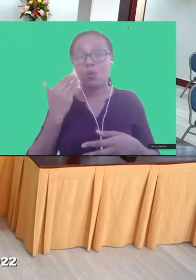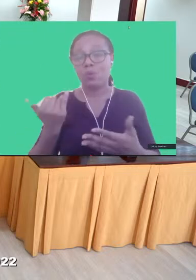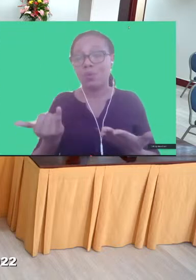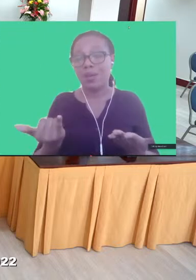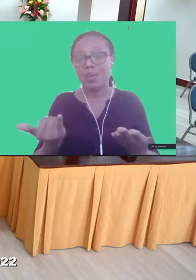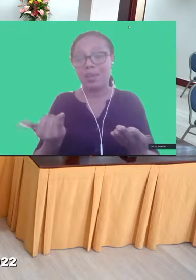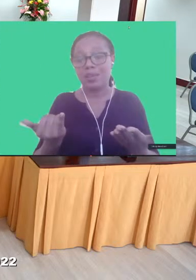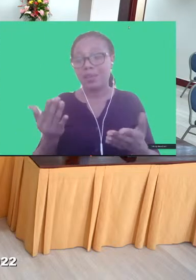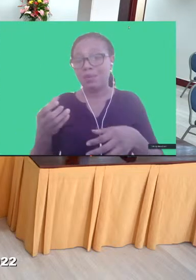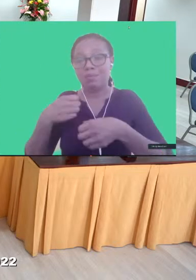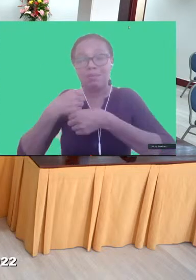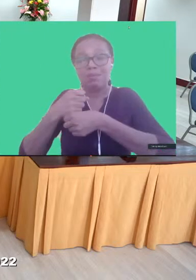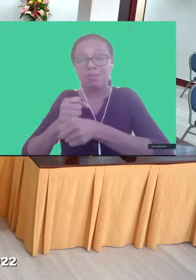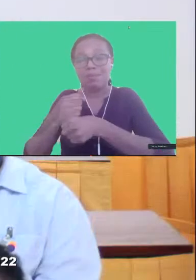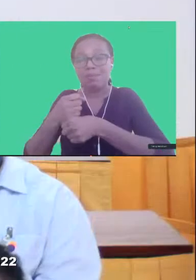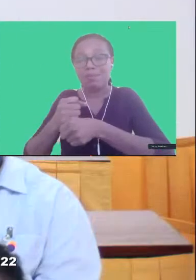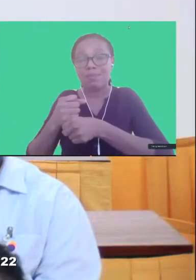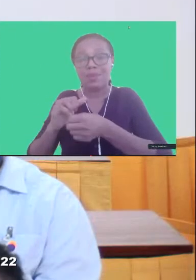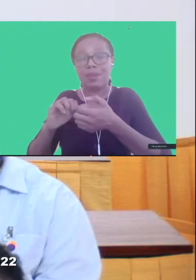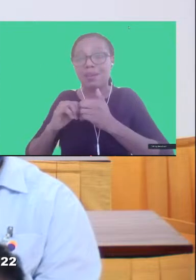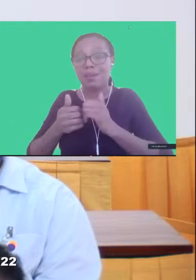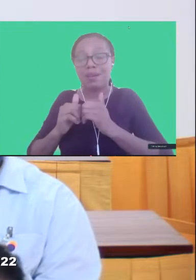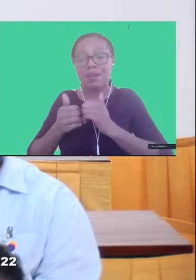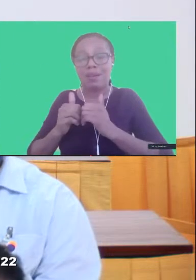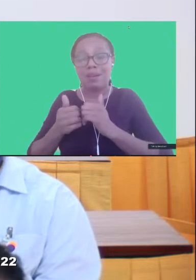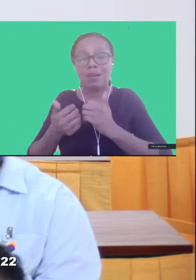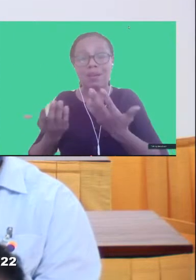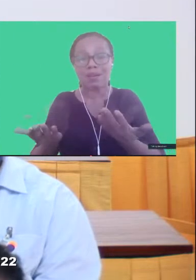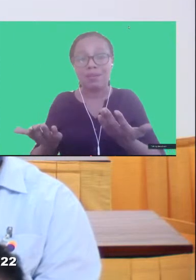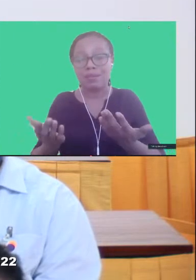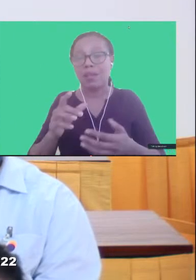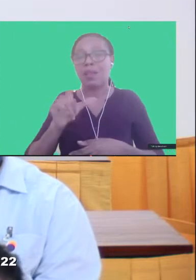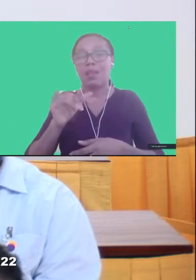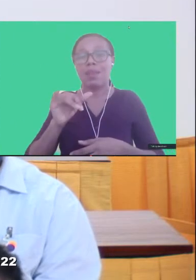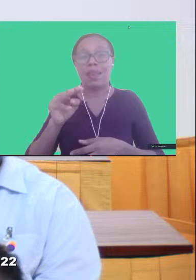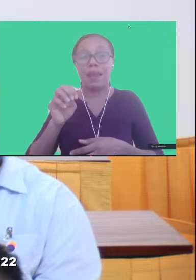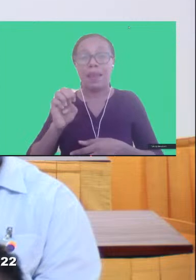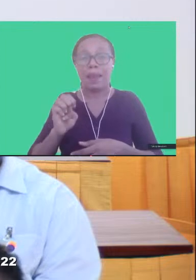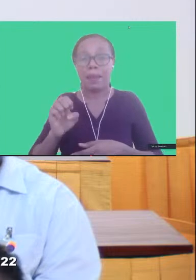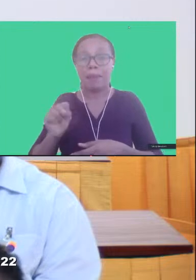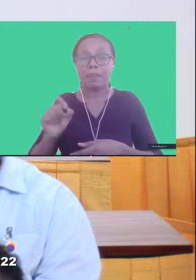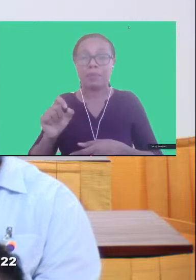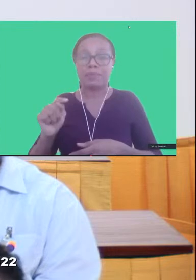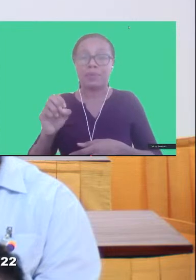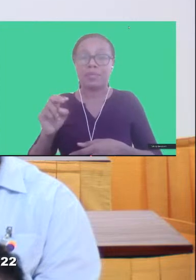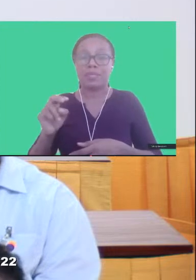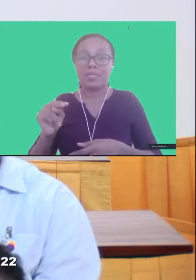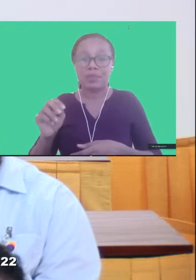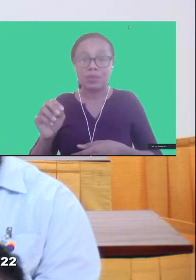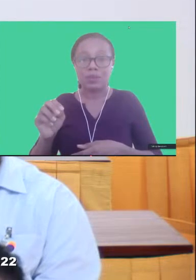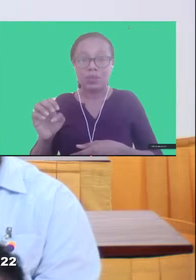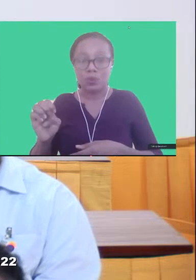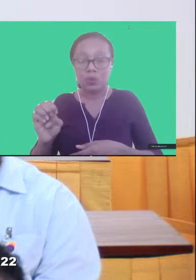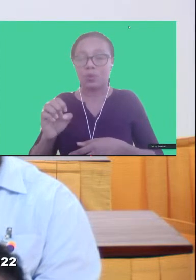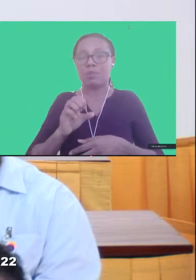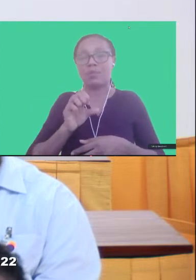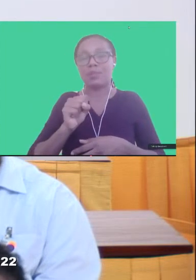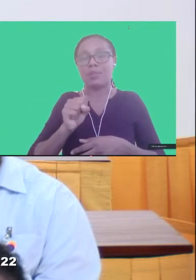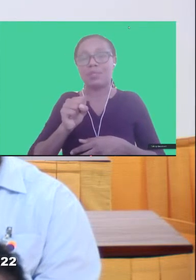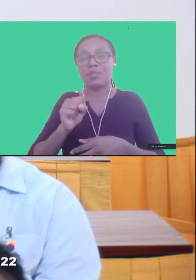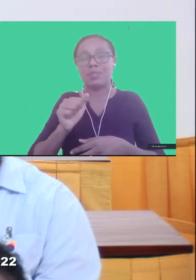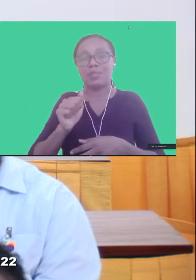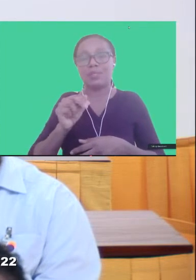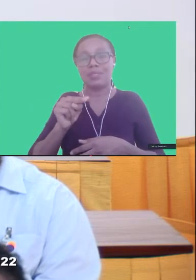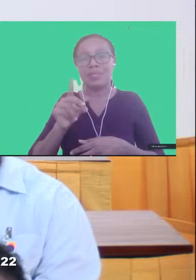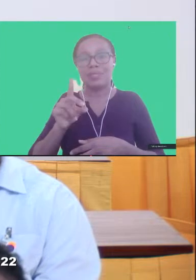we consist of limestone as well as sands and muds and other clastic sediments that are